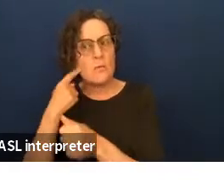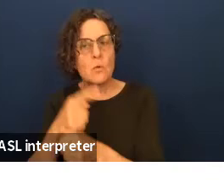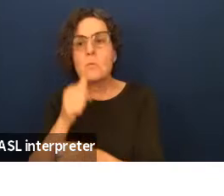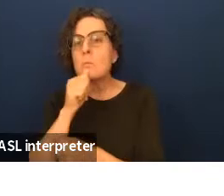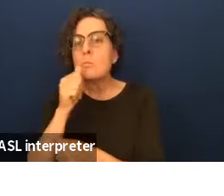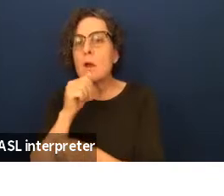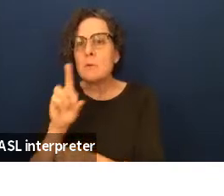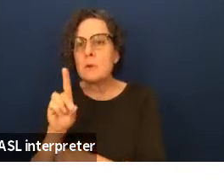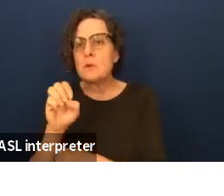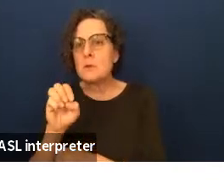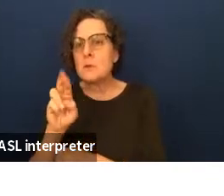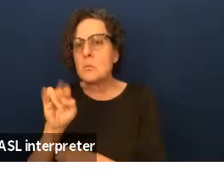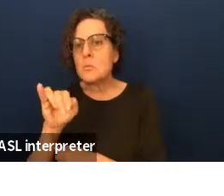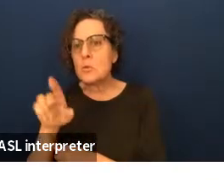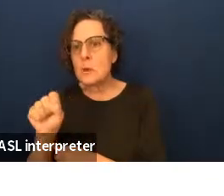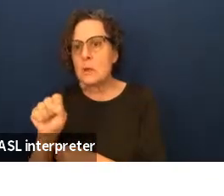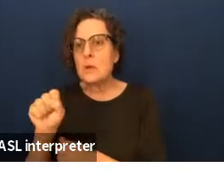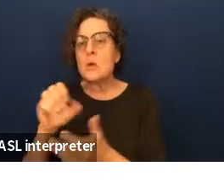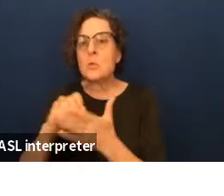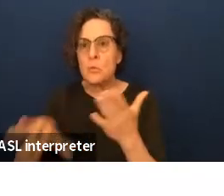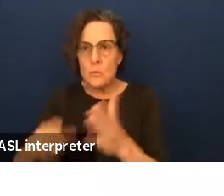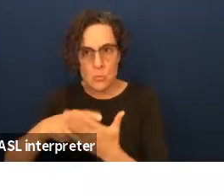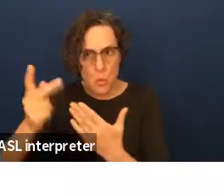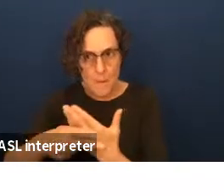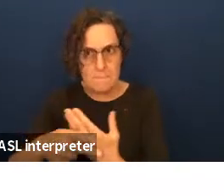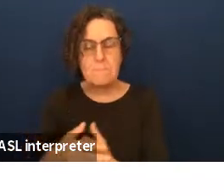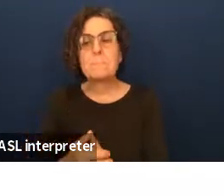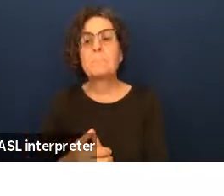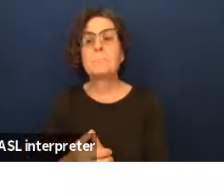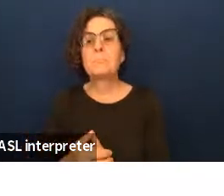removal program as you would for the